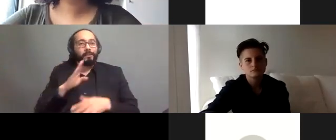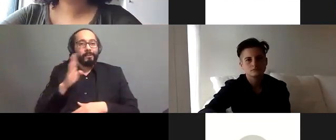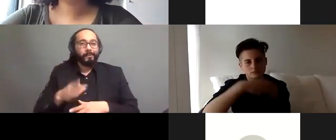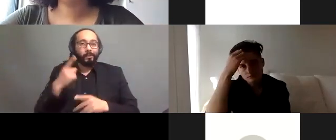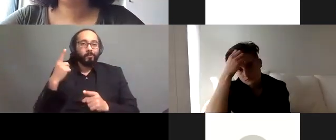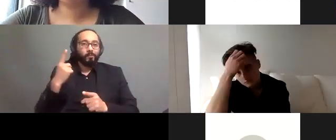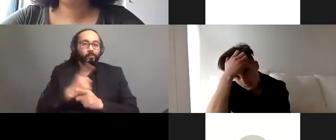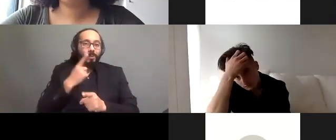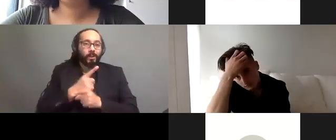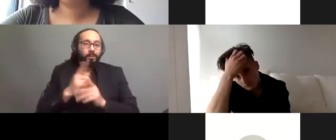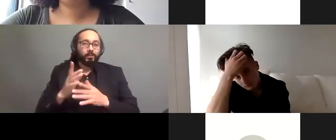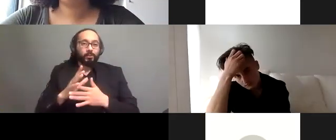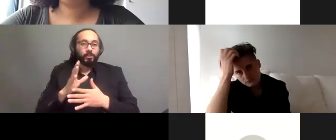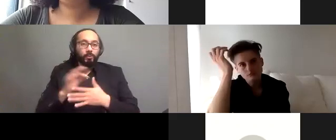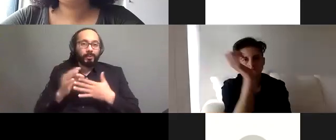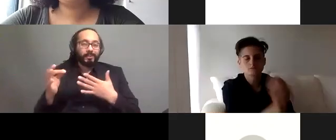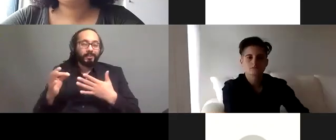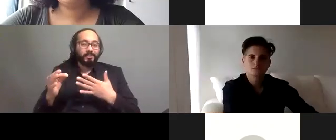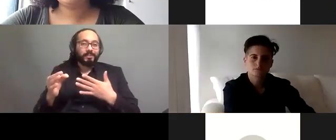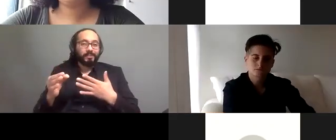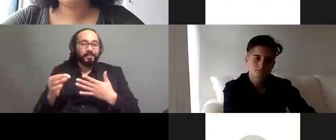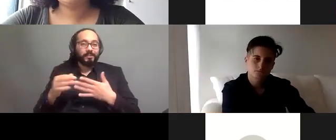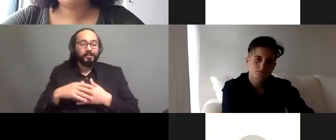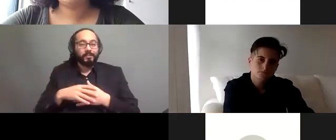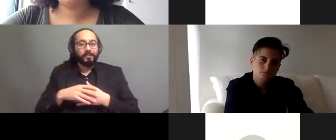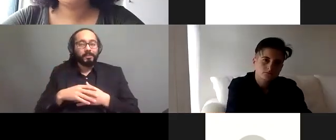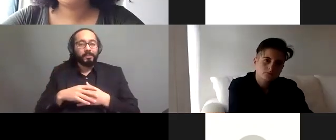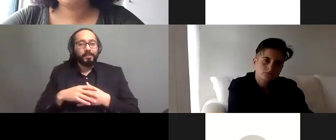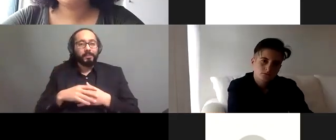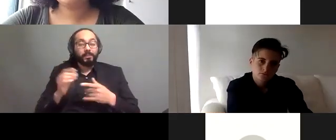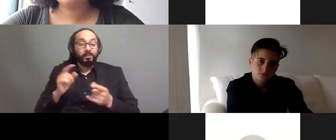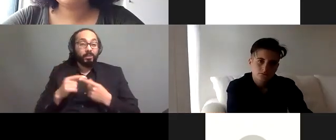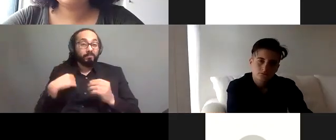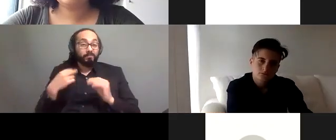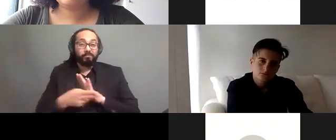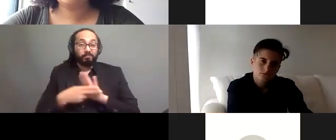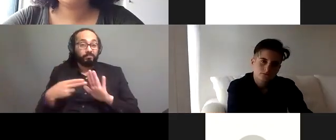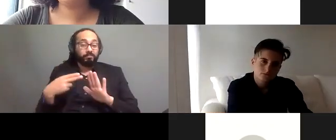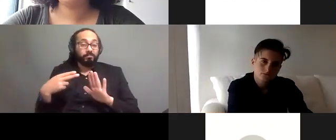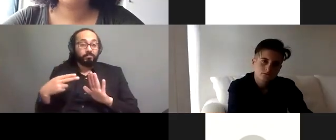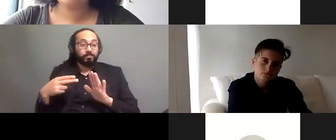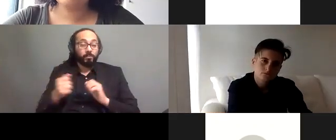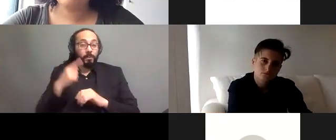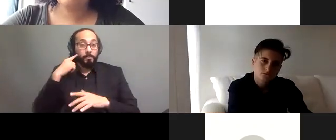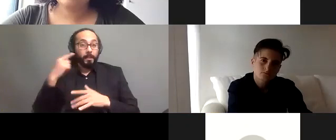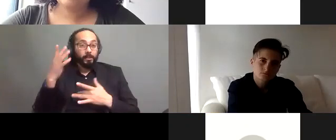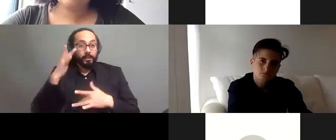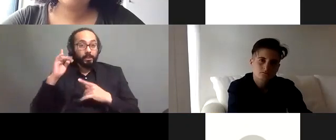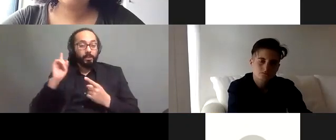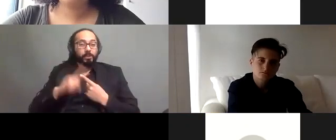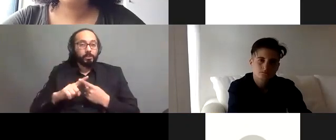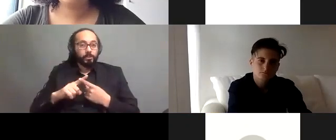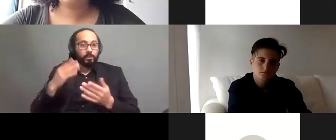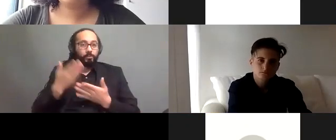And I, you know, didn't actually get diagnosed with a mental illness until I got to university. And